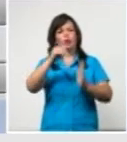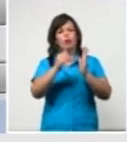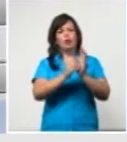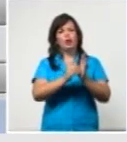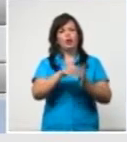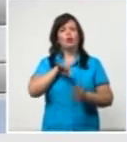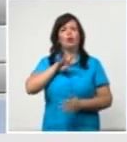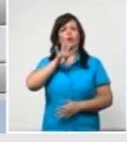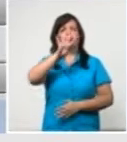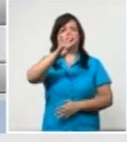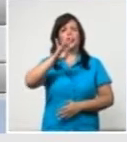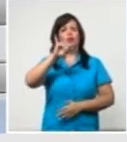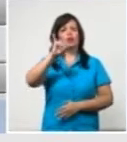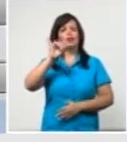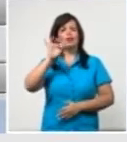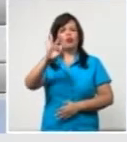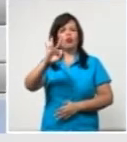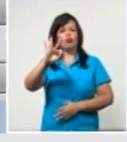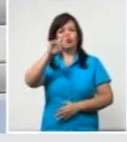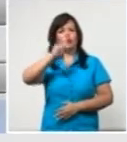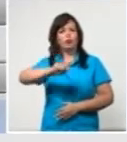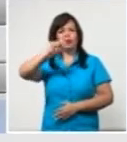accumulates